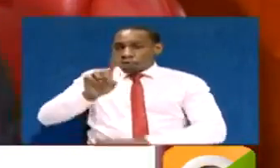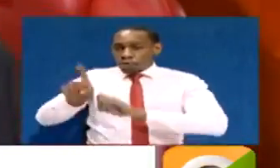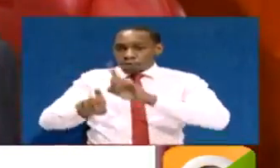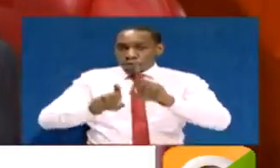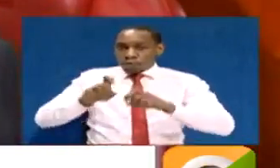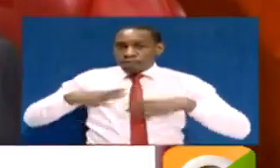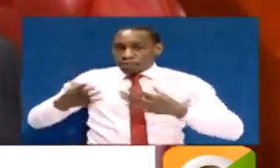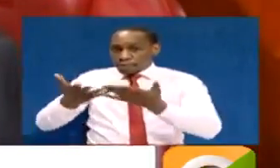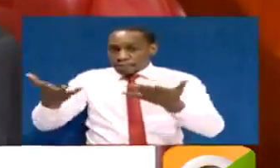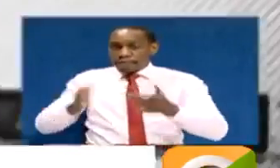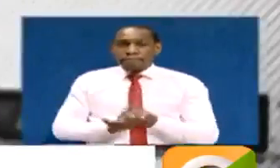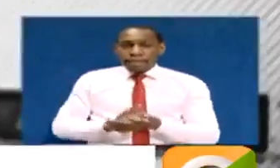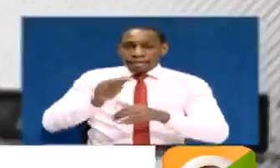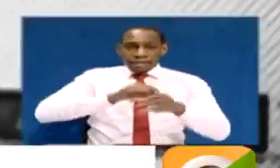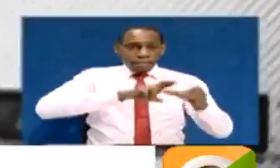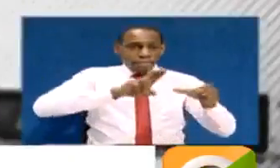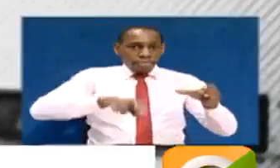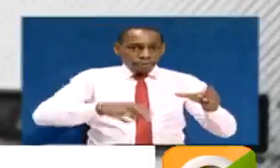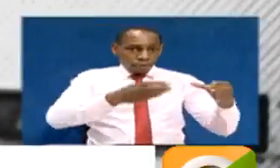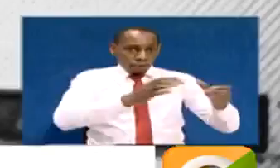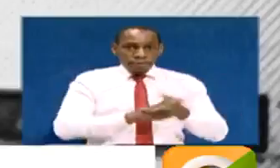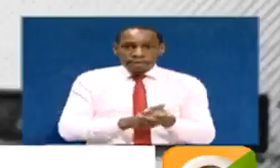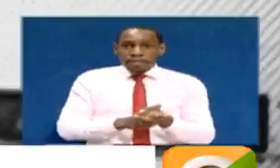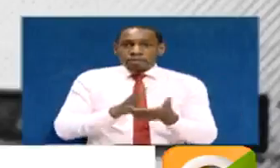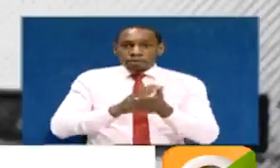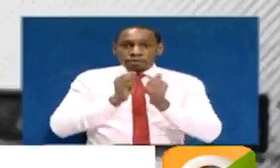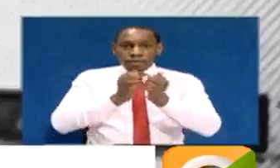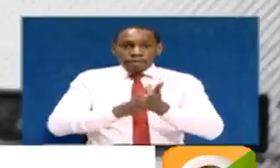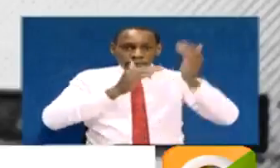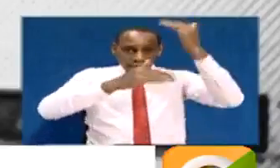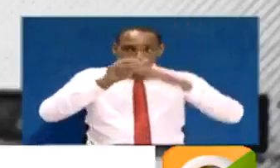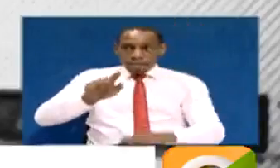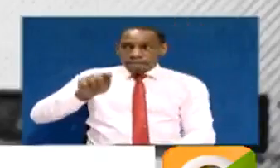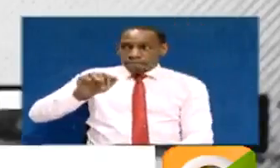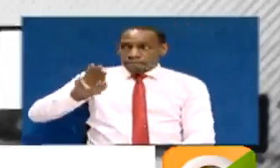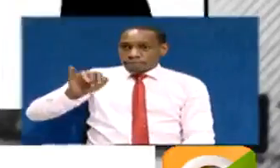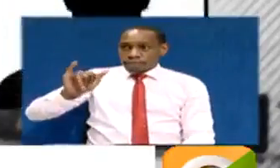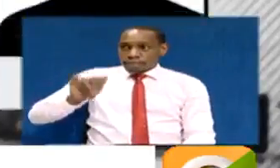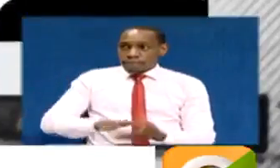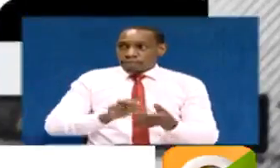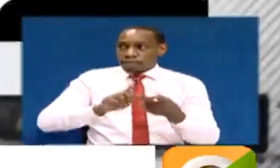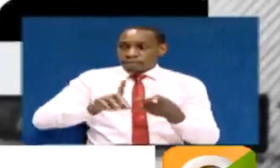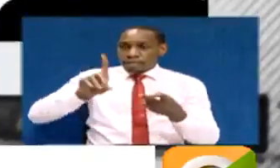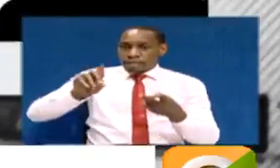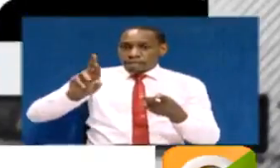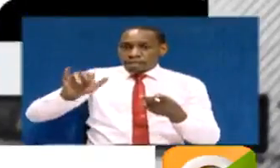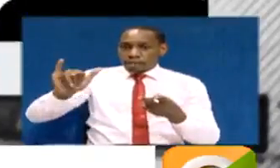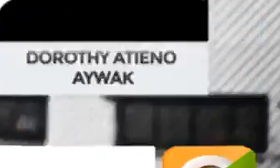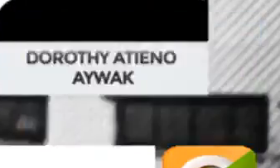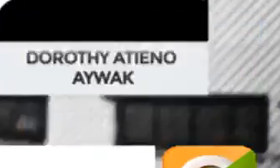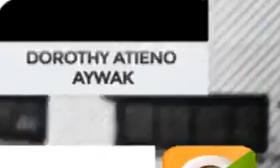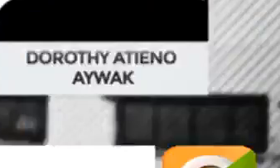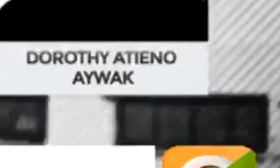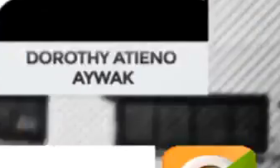questions from the public. And as he leaves KEMSA, he does so alongside Professor Timothy Mololo, Dorothy Atieno, Bibiana